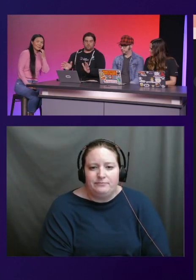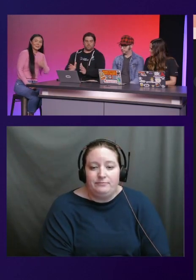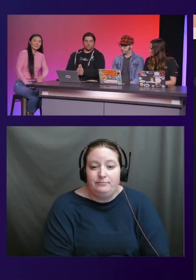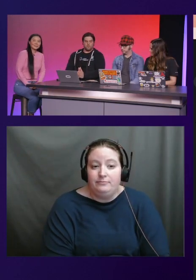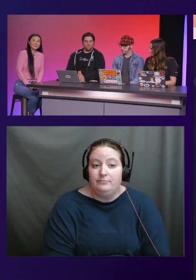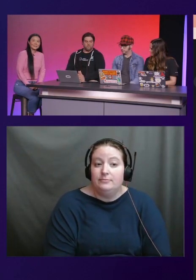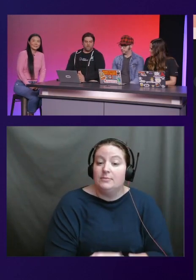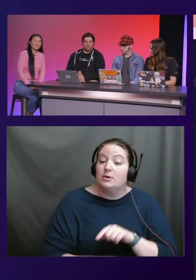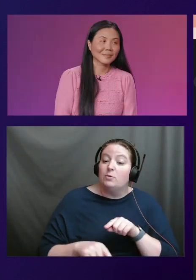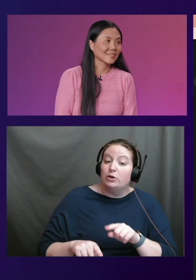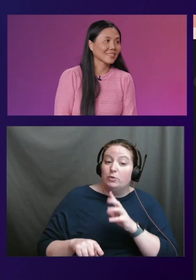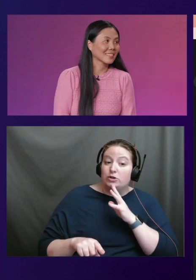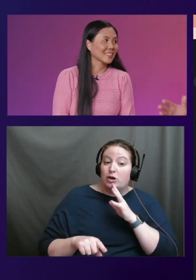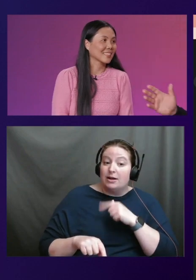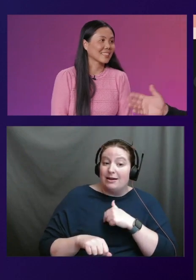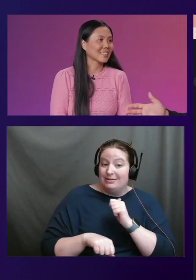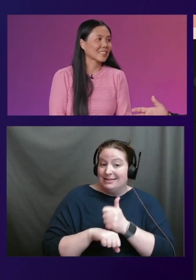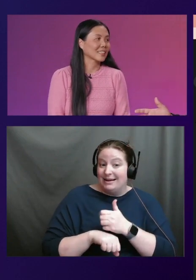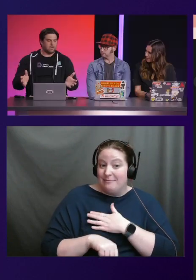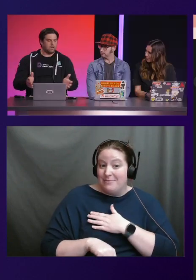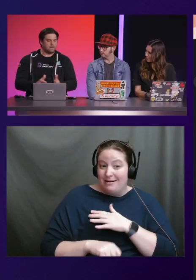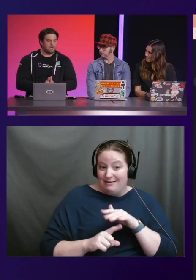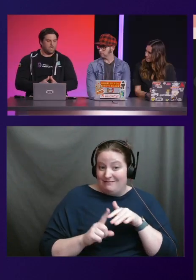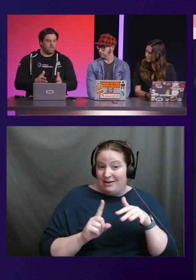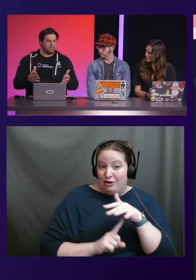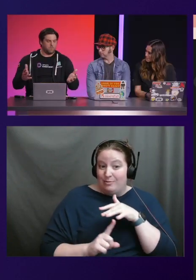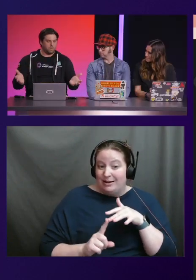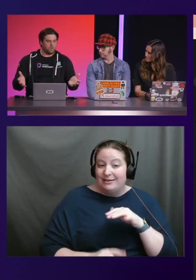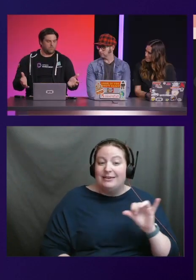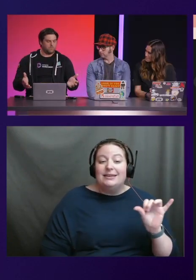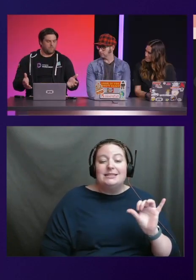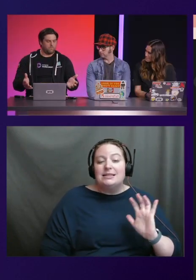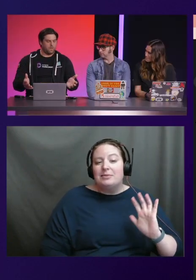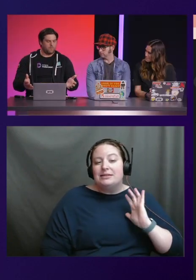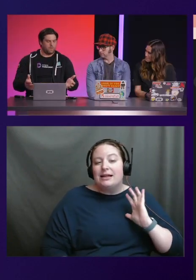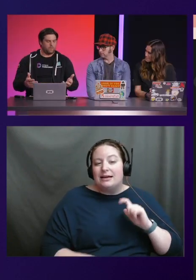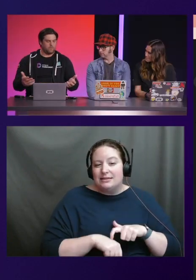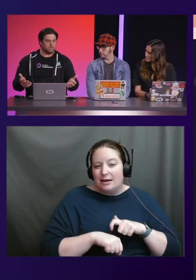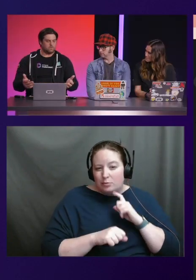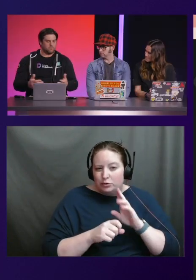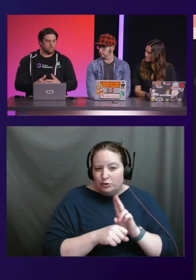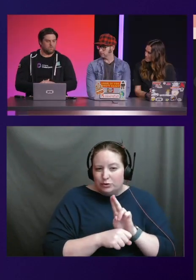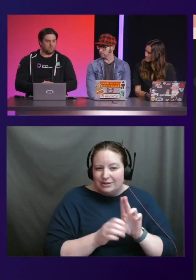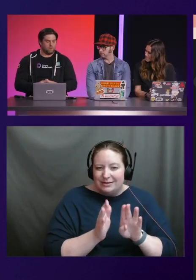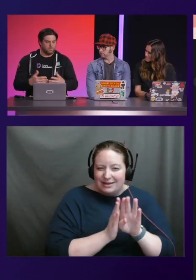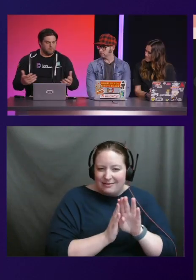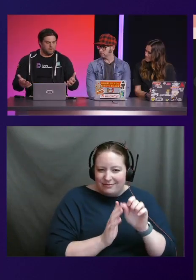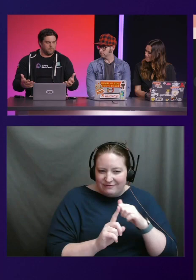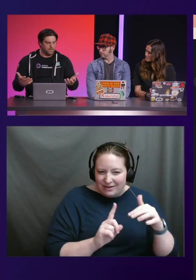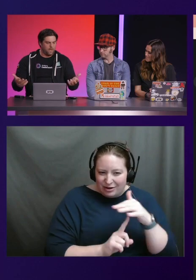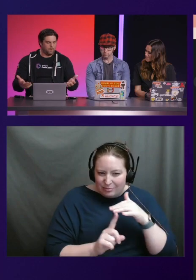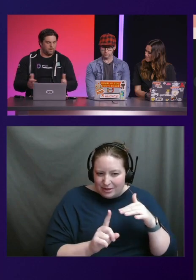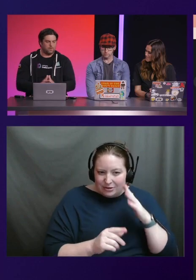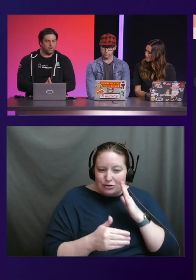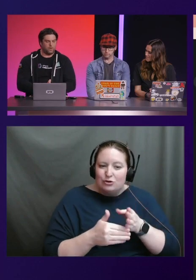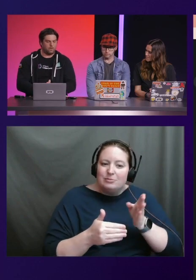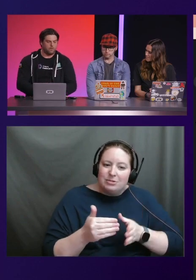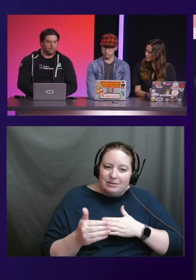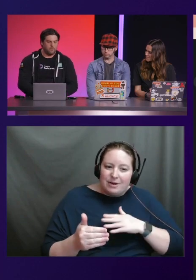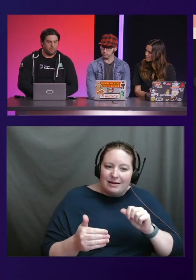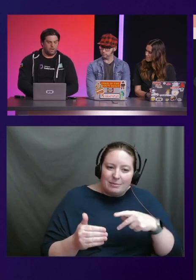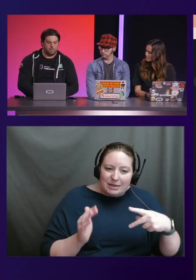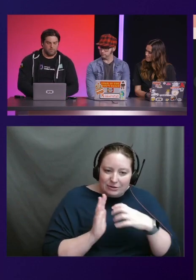was just setting up my environment, right? So just like last time, we're going to use a dev environment here to complete my application